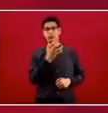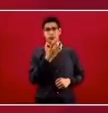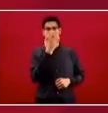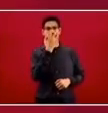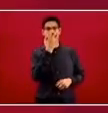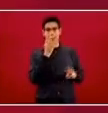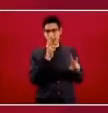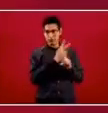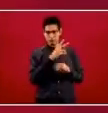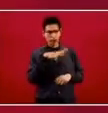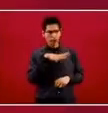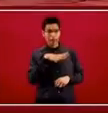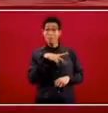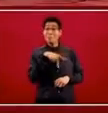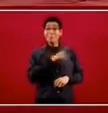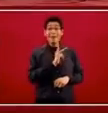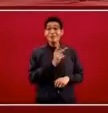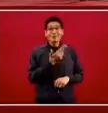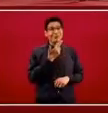than